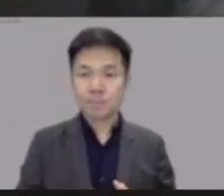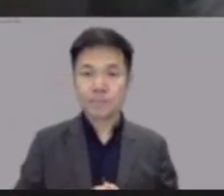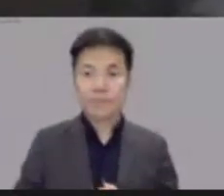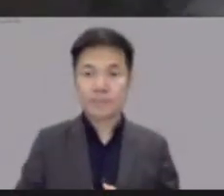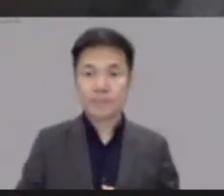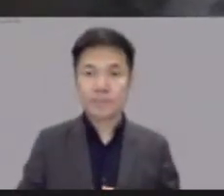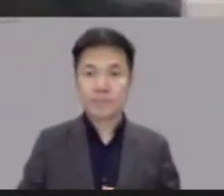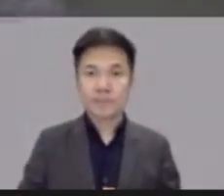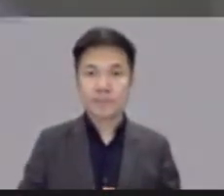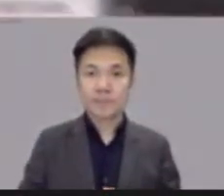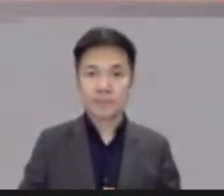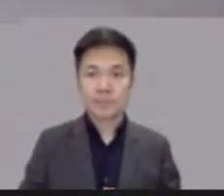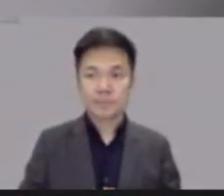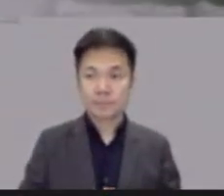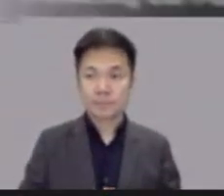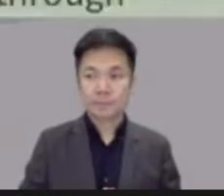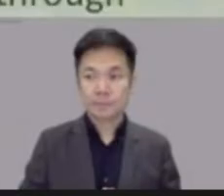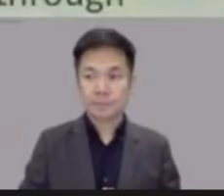also